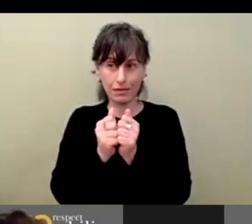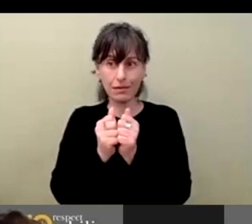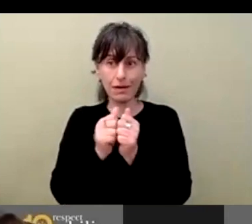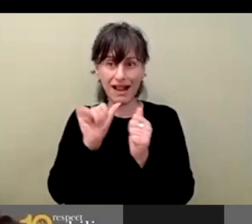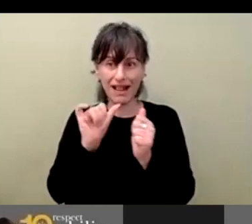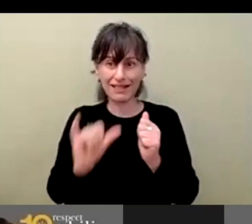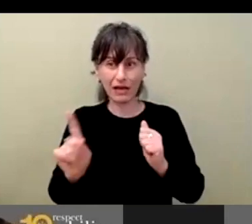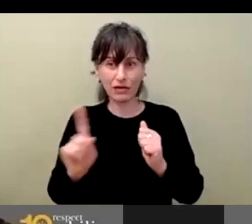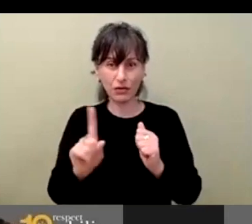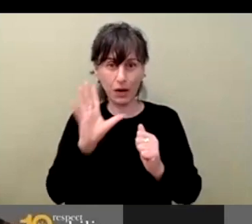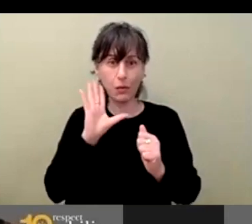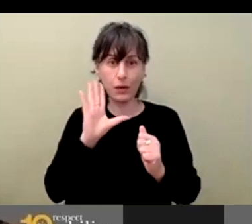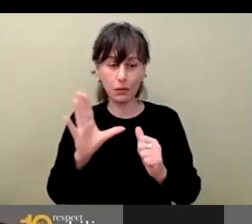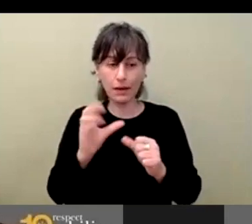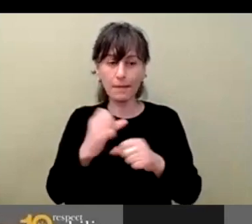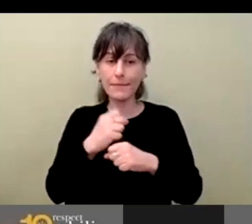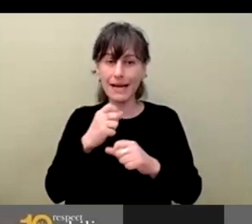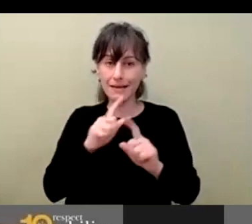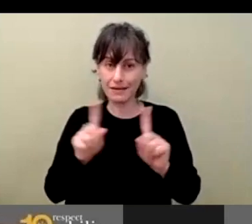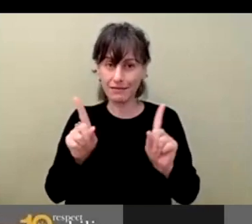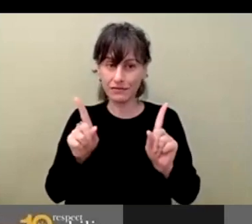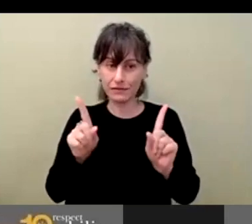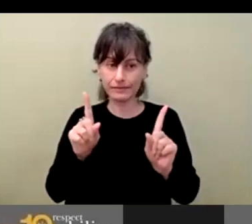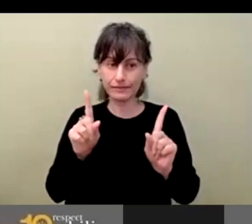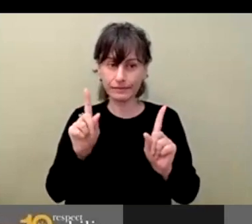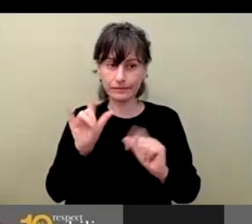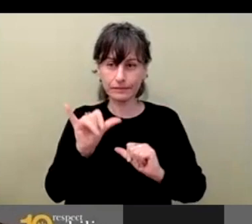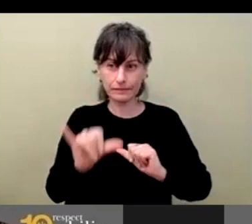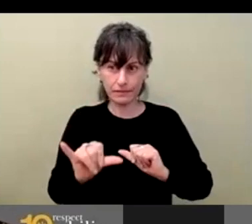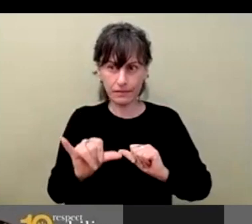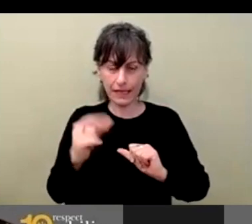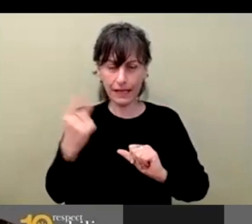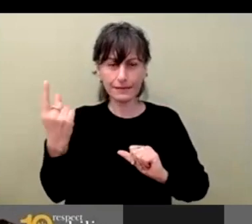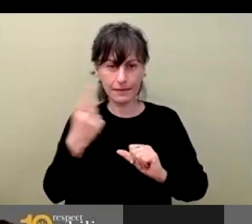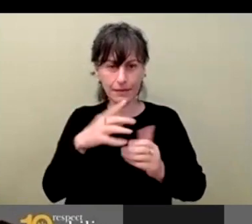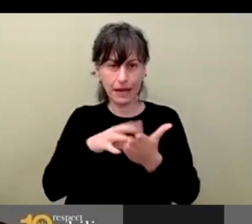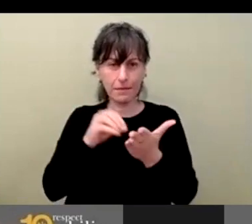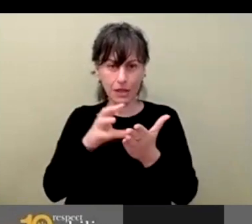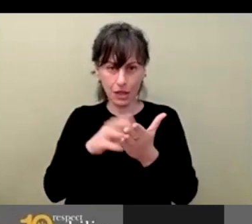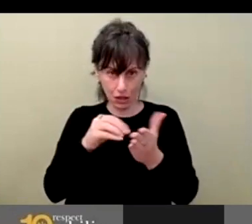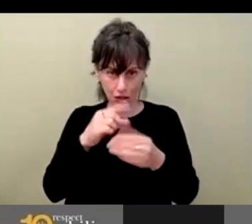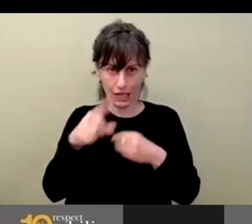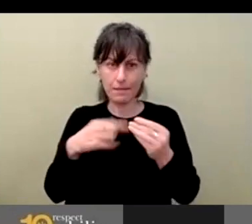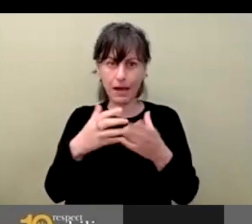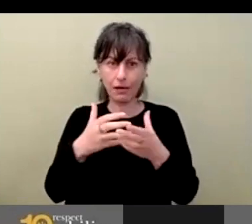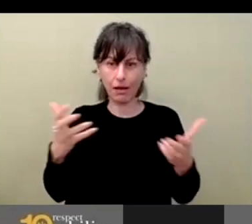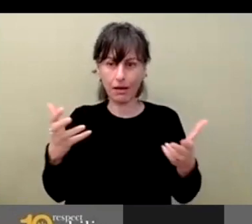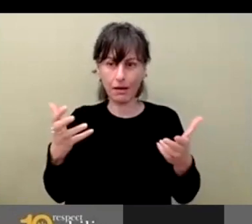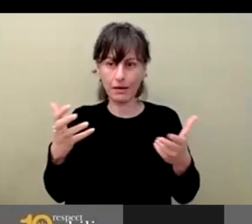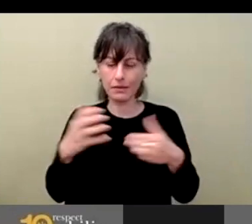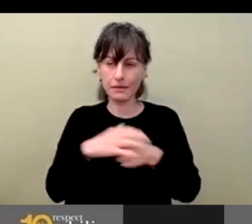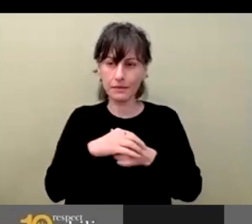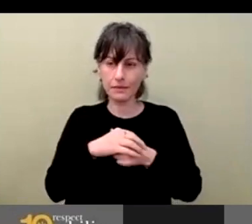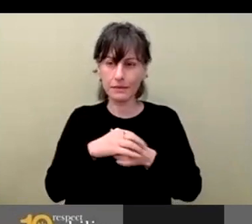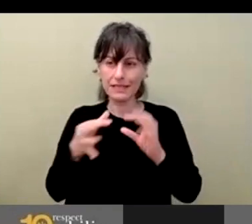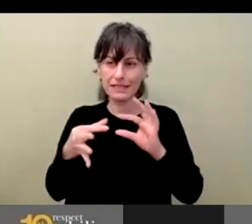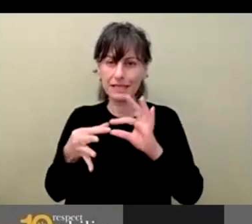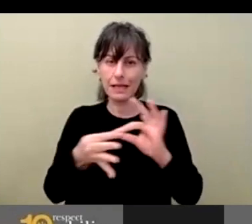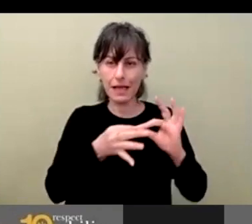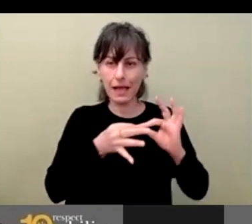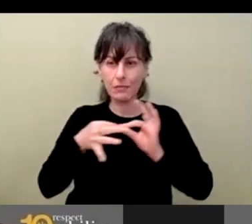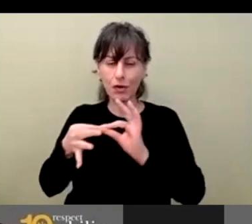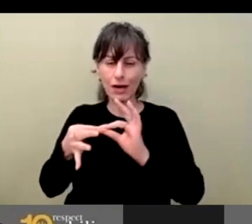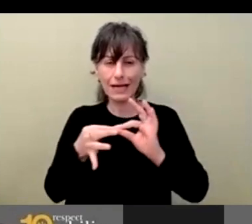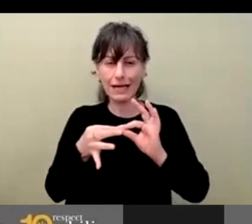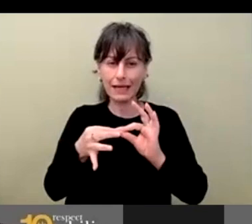we're going to make a difference. And I think that that's something I'm learning a lot about here, is collaborating